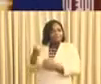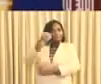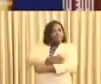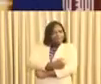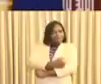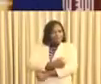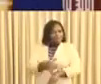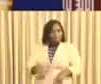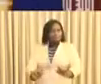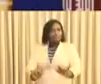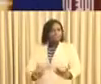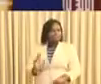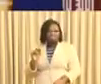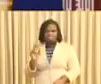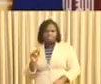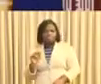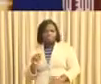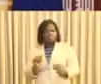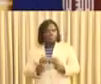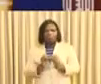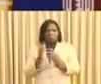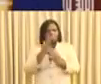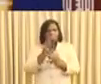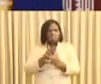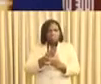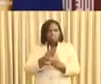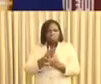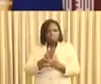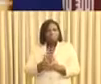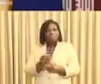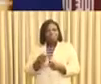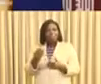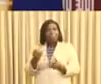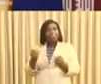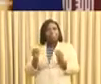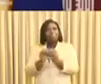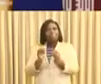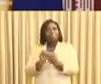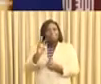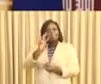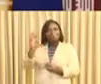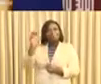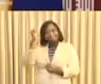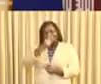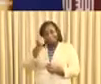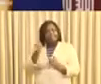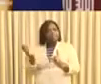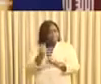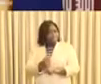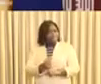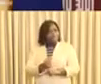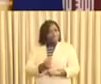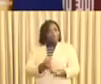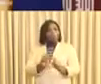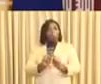disturbing is the fact that several of the West Africans who have been arrested have later tested positive for the